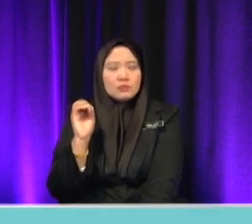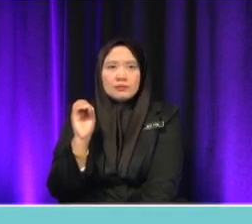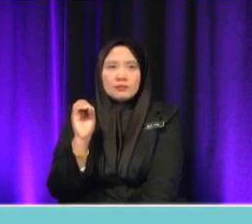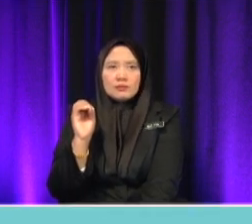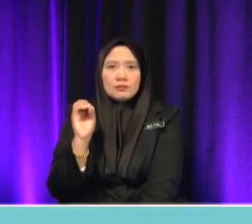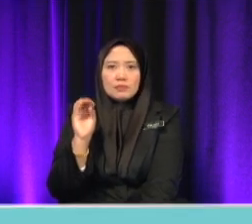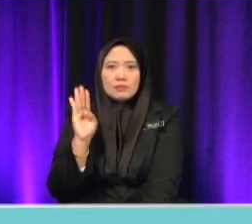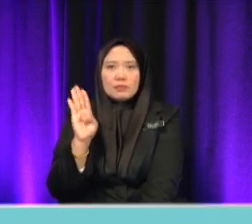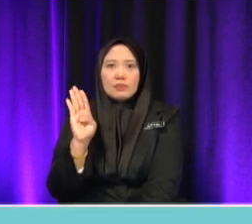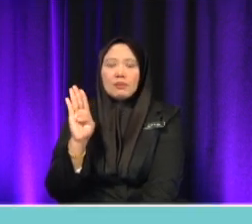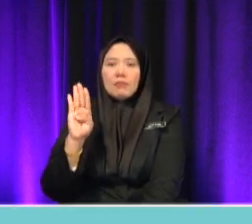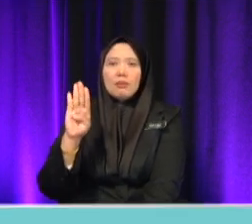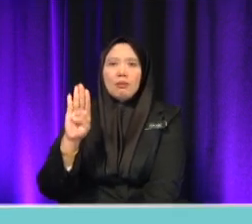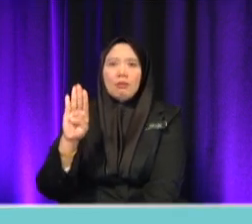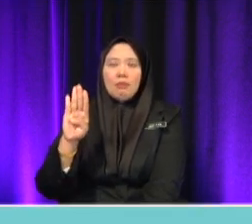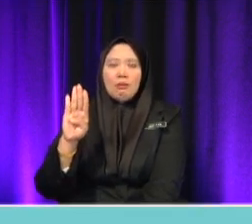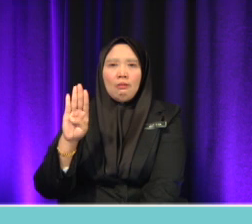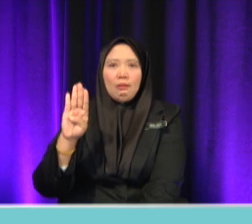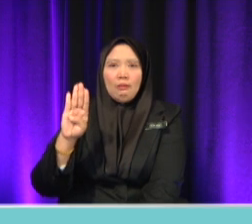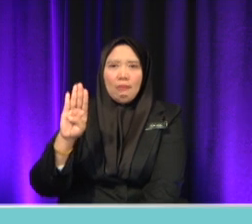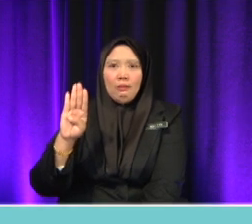Maybe B, B,